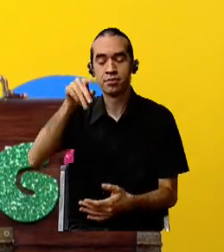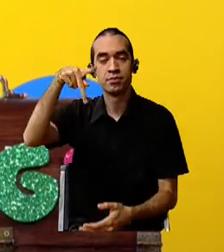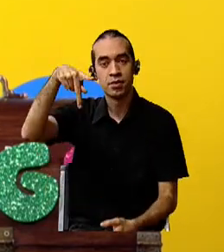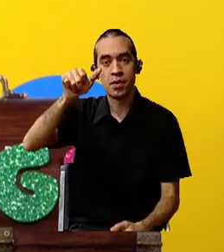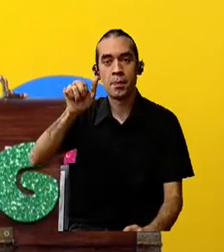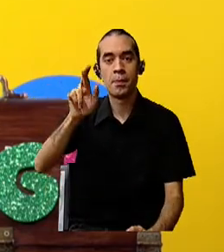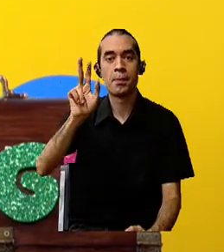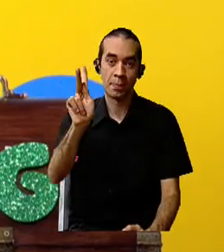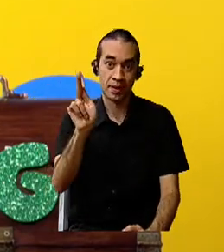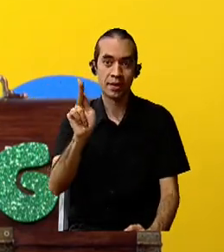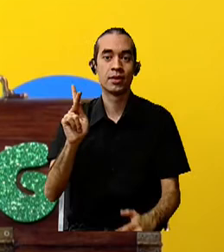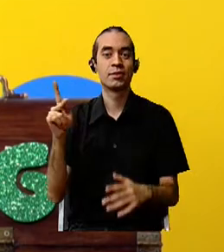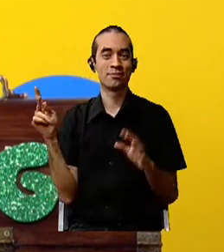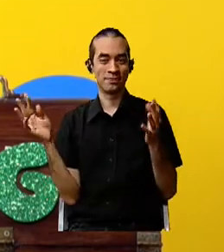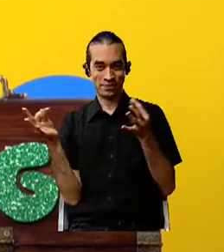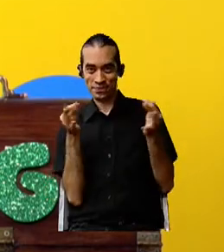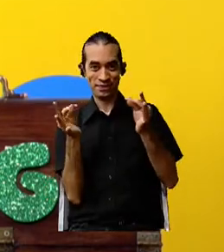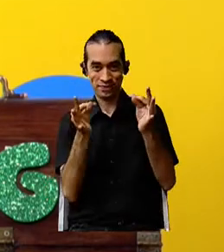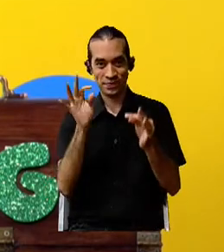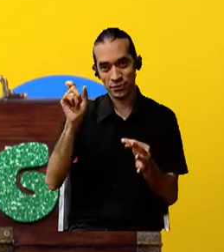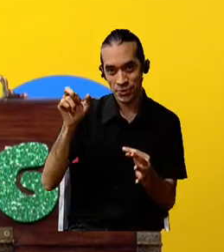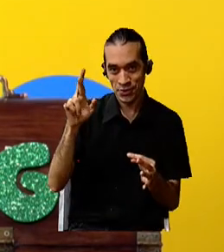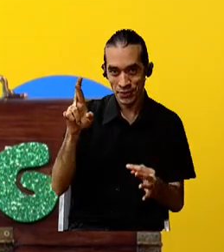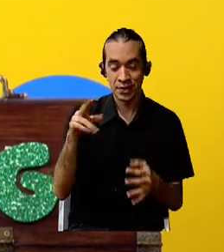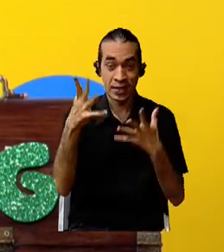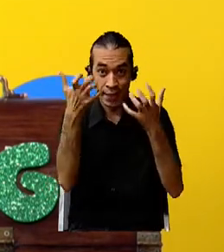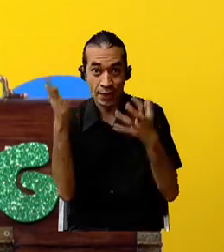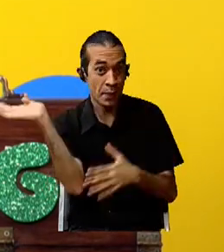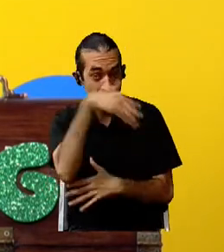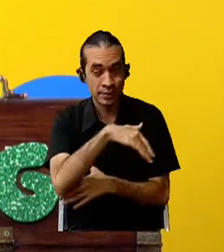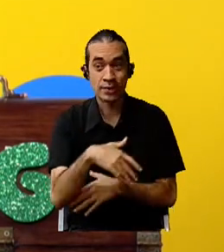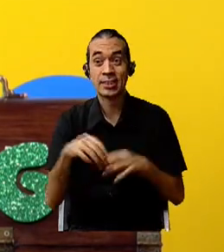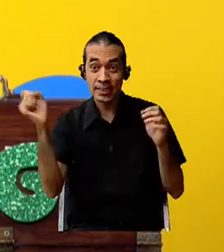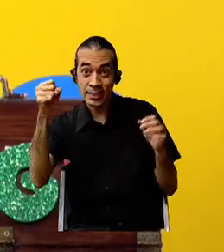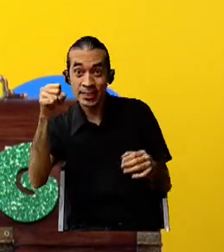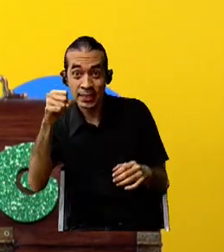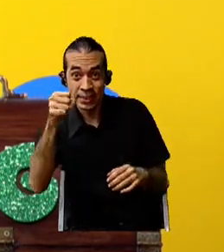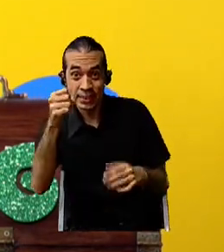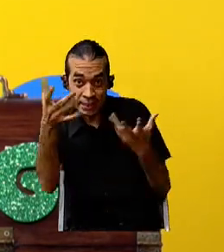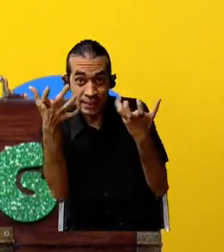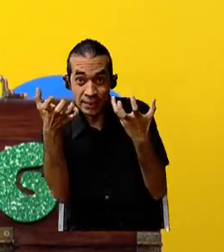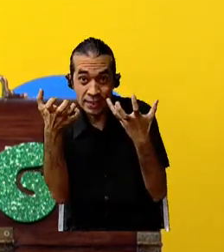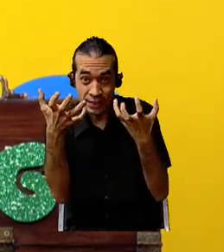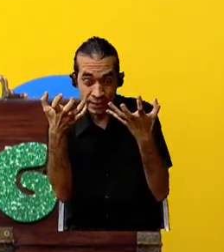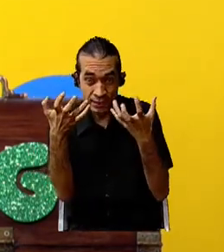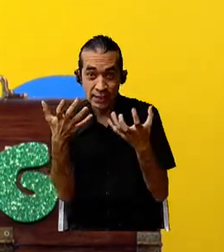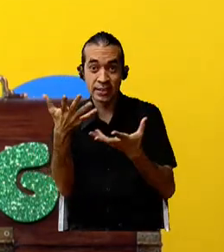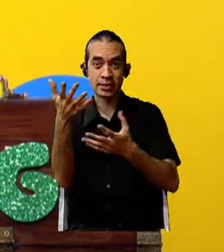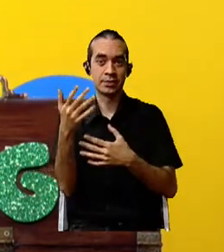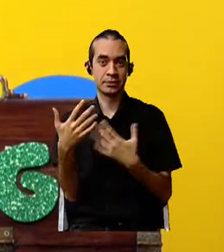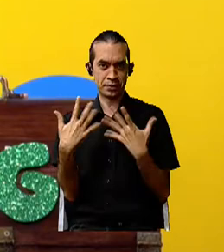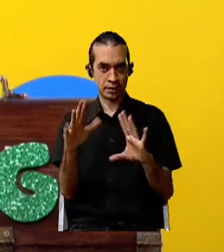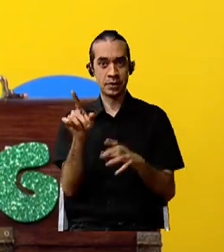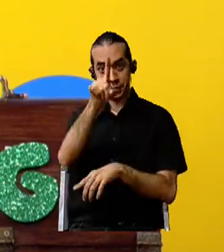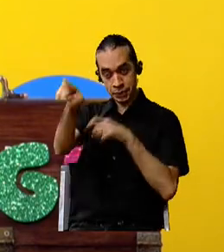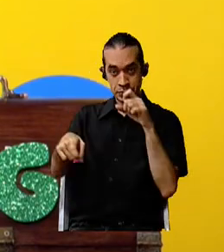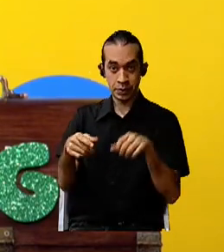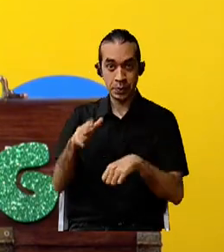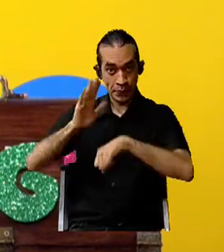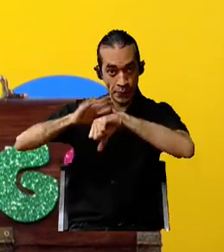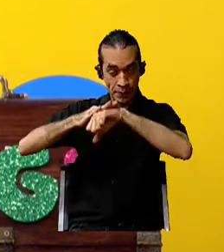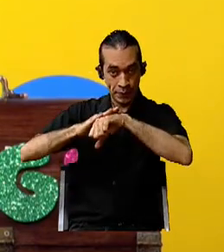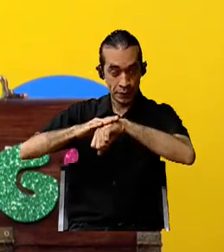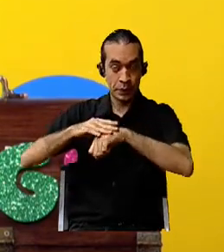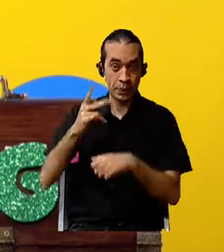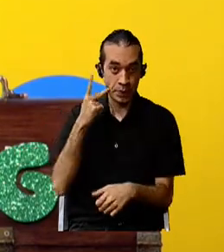Very good. Do you want to go with us? Yeah? Did you ask your parents for